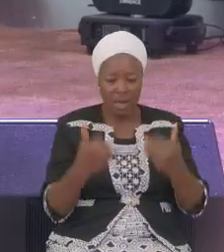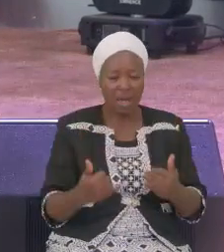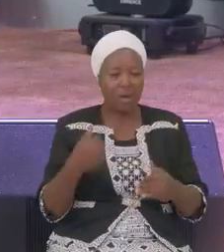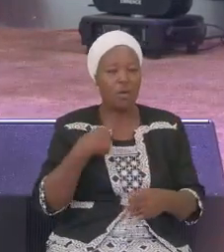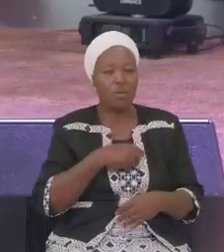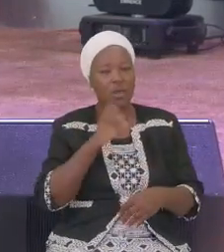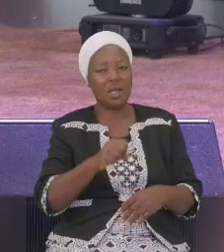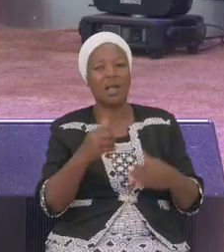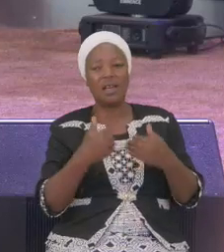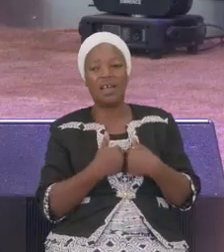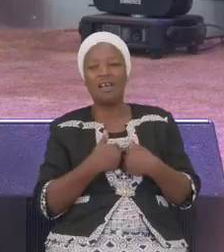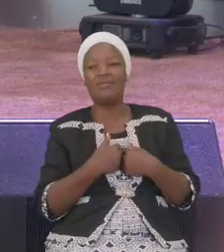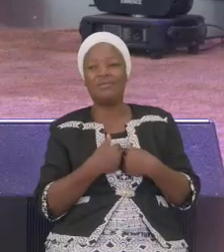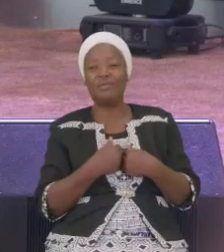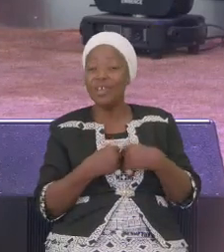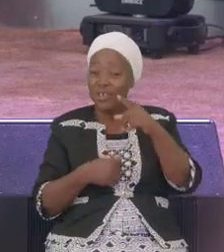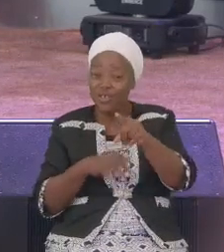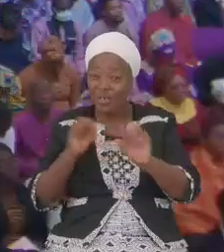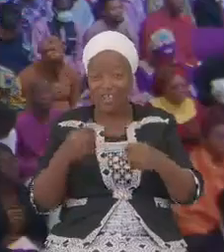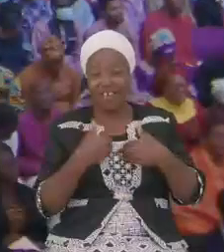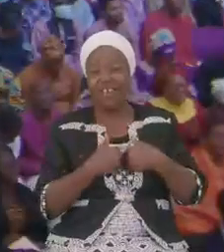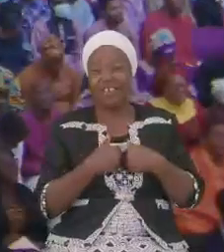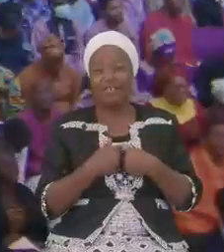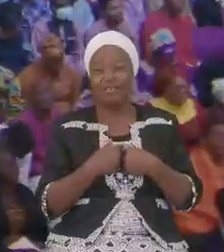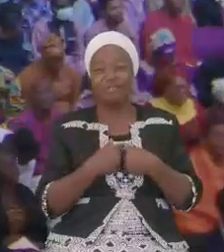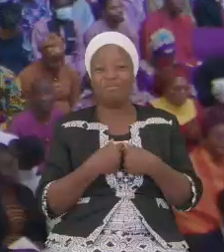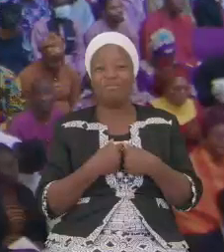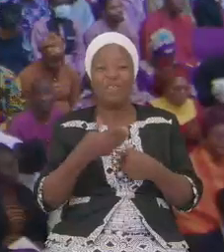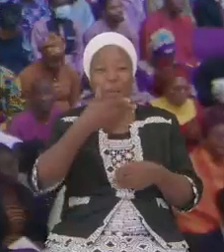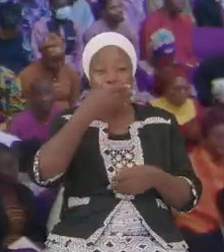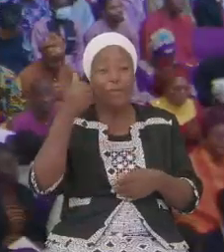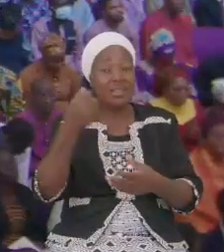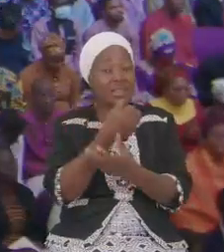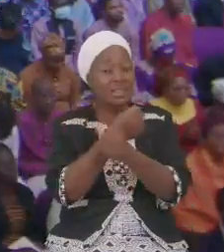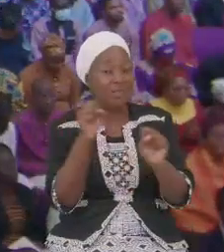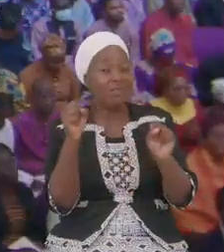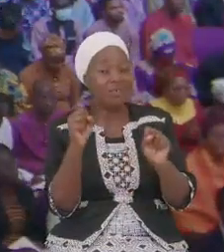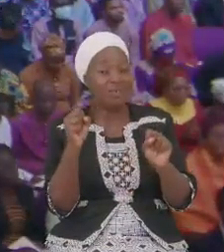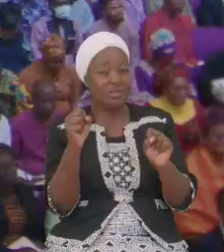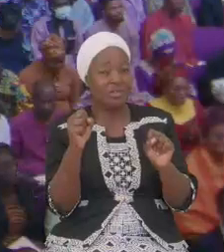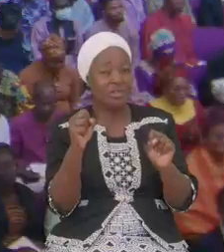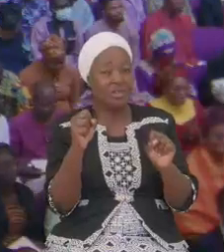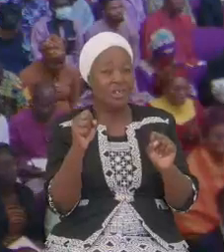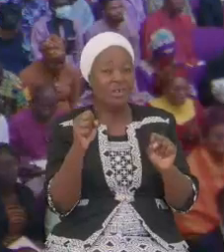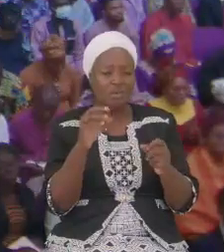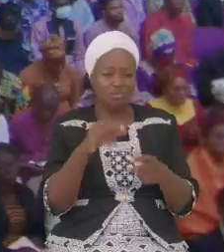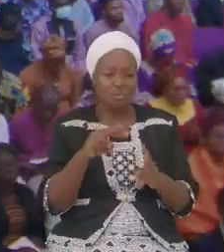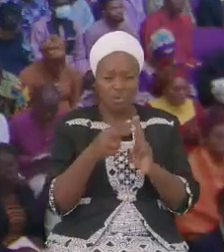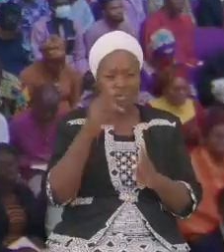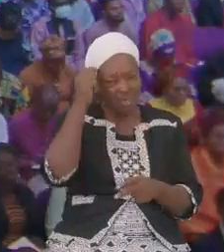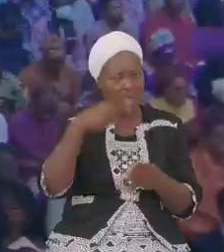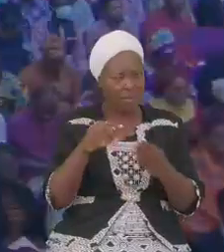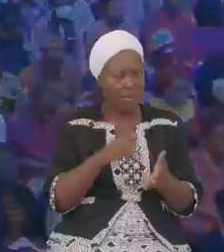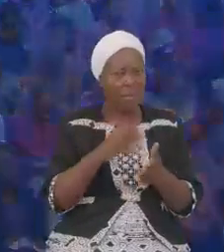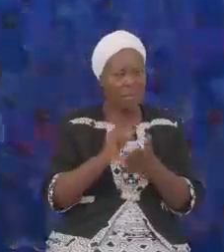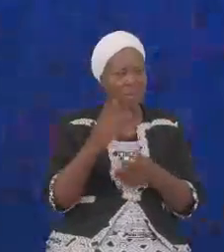can have. You can have better salvation. When you think about that, look at all those